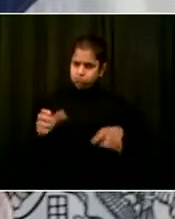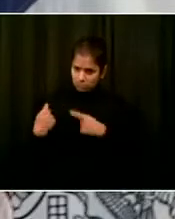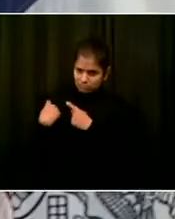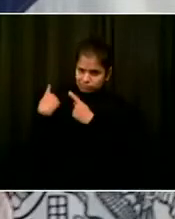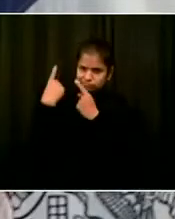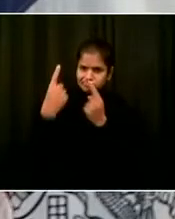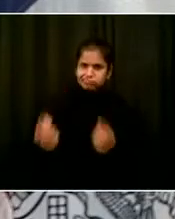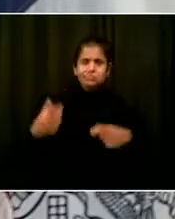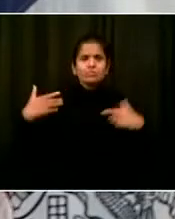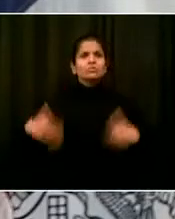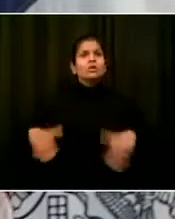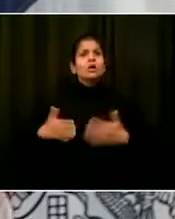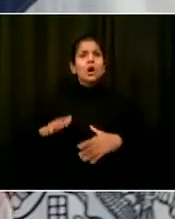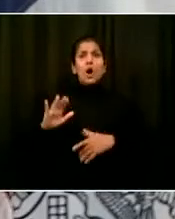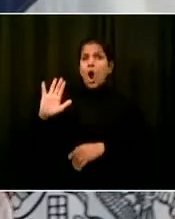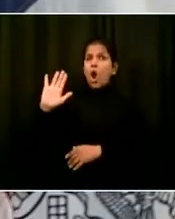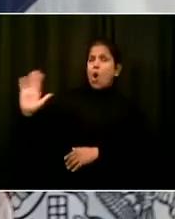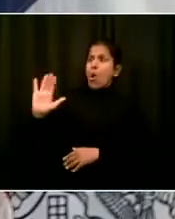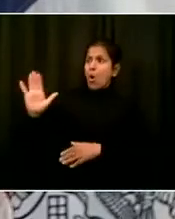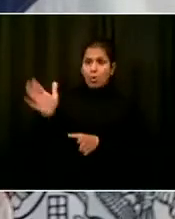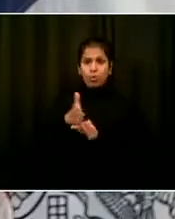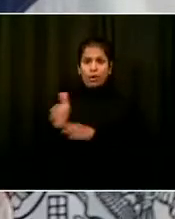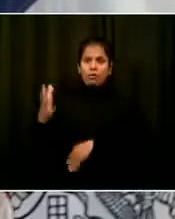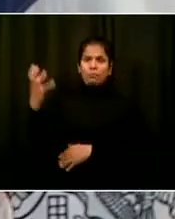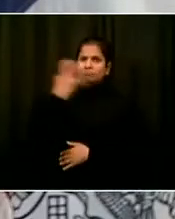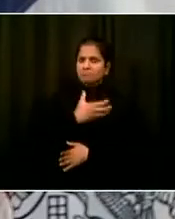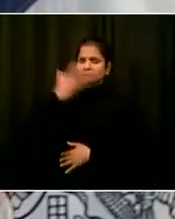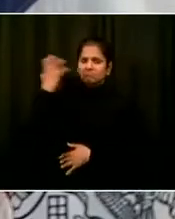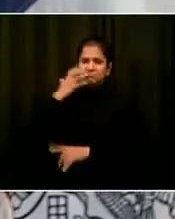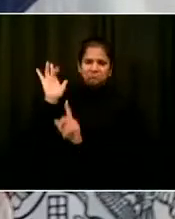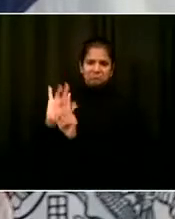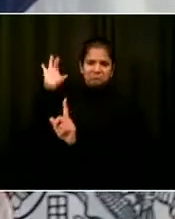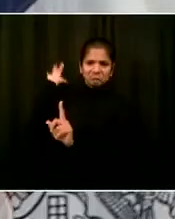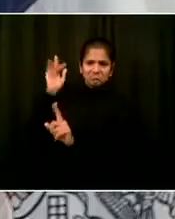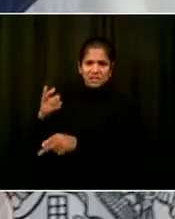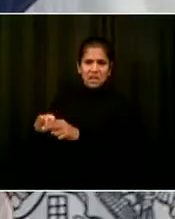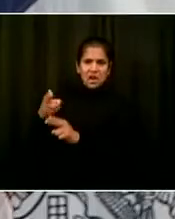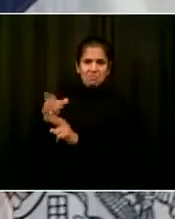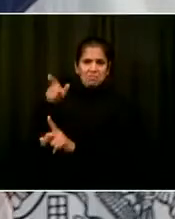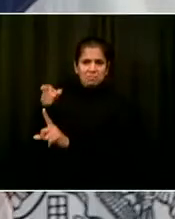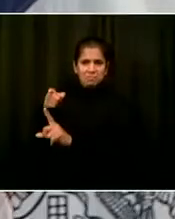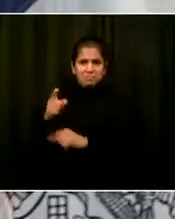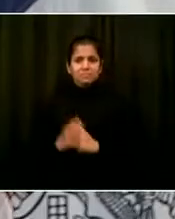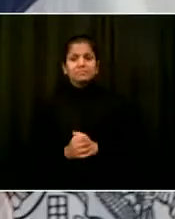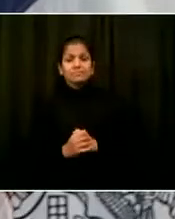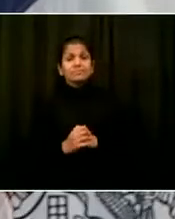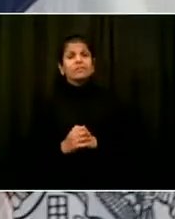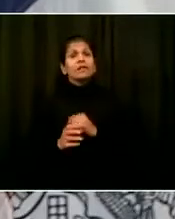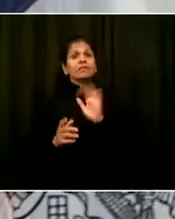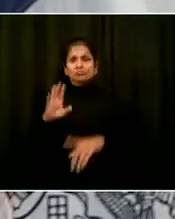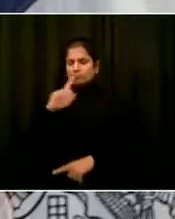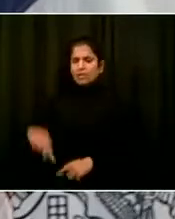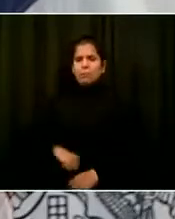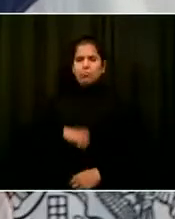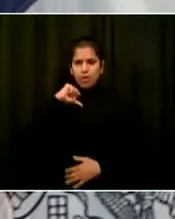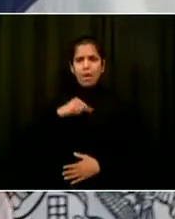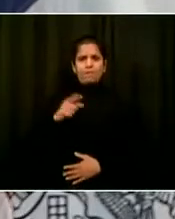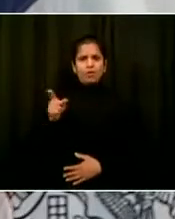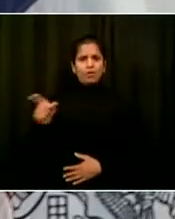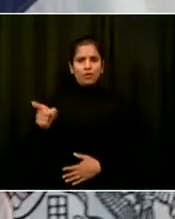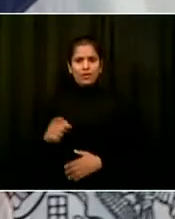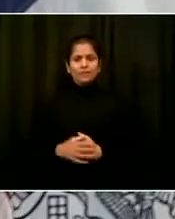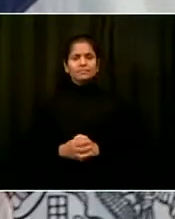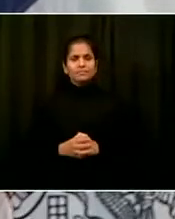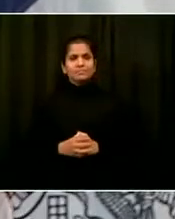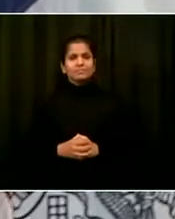busways and the Select Bus Service so many things she should be very very proud of so it's been a great run having her for